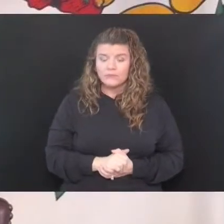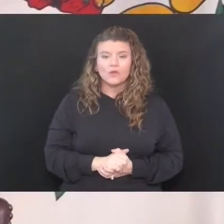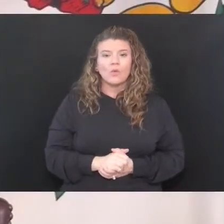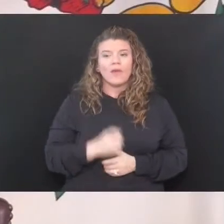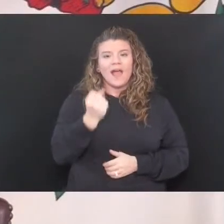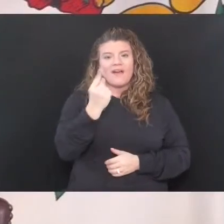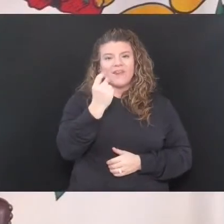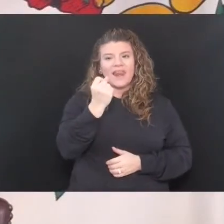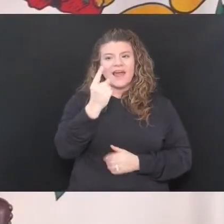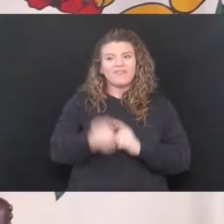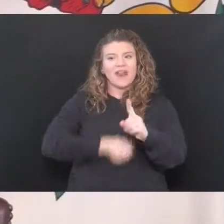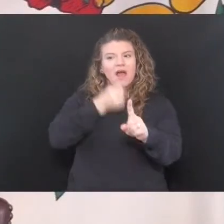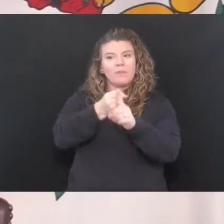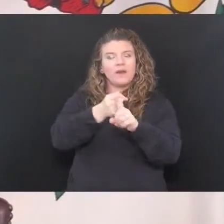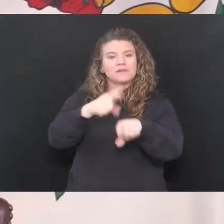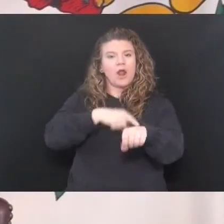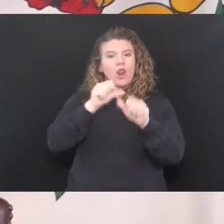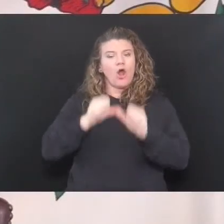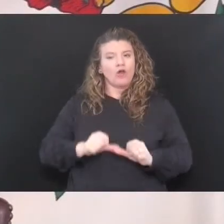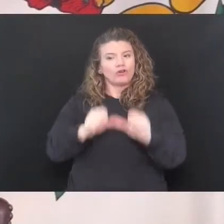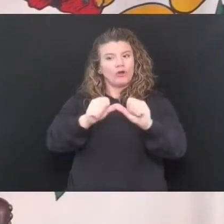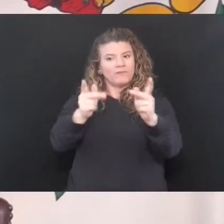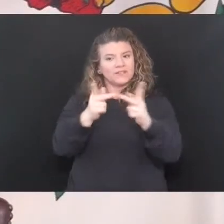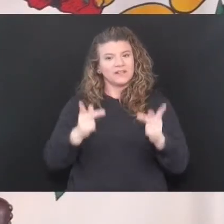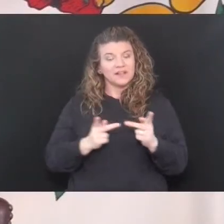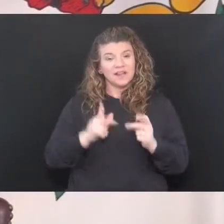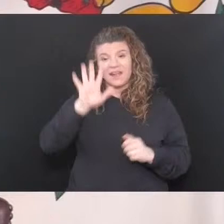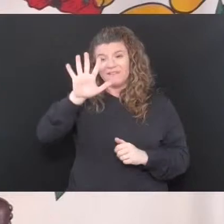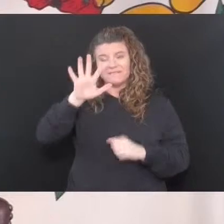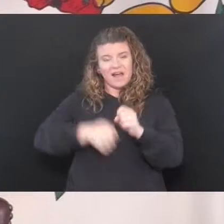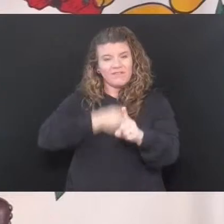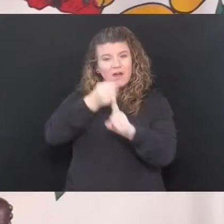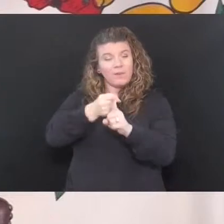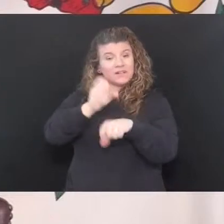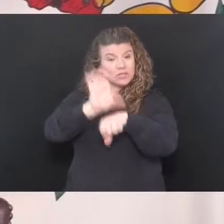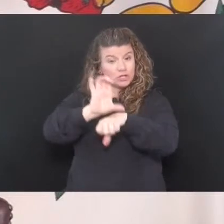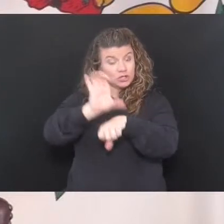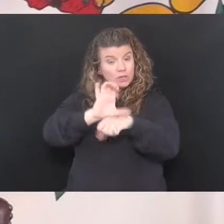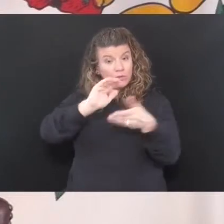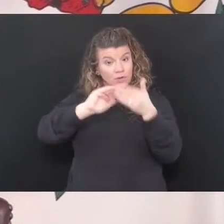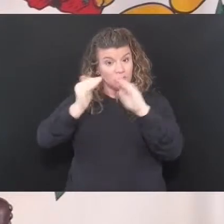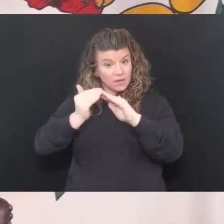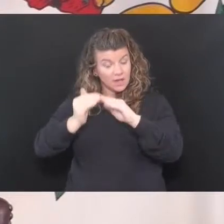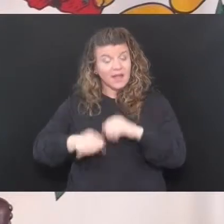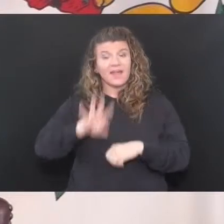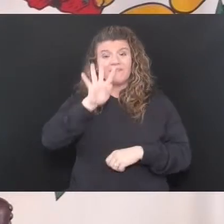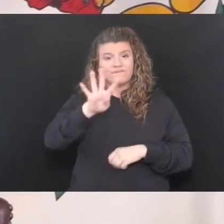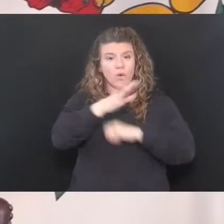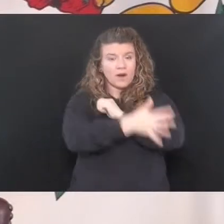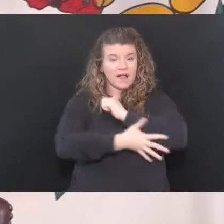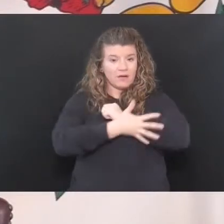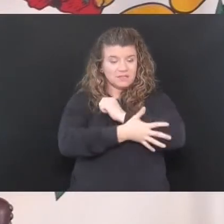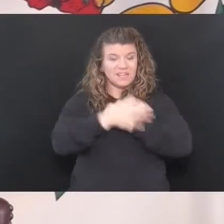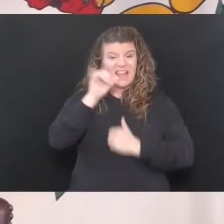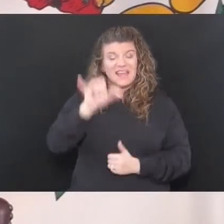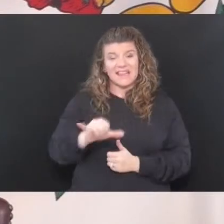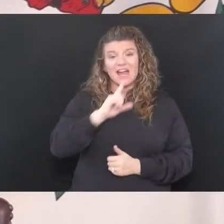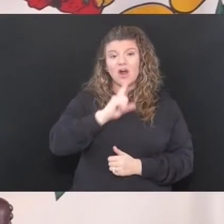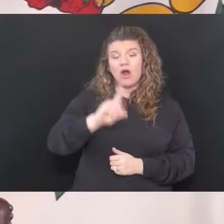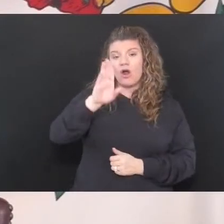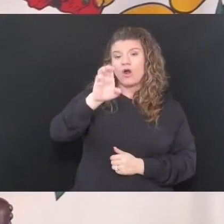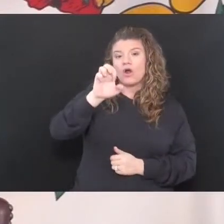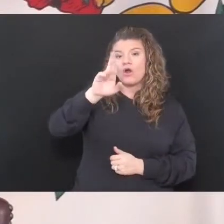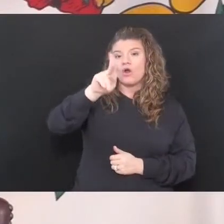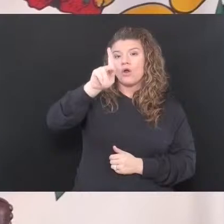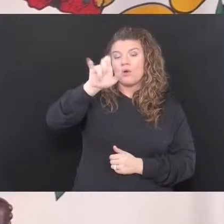11 outbreaks in our long-term care facilities. We have 5 outbreaks in our church community in 4 counties. Those counties are